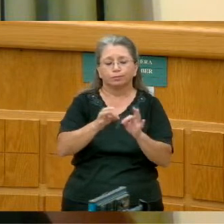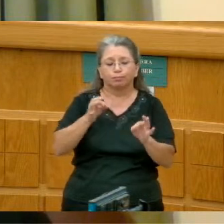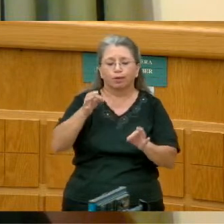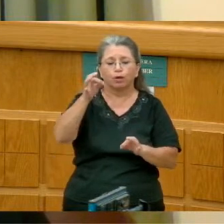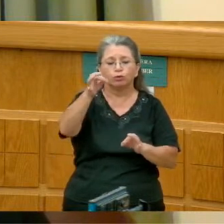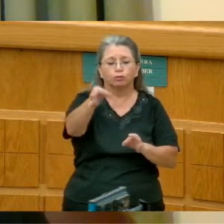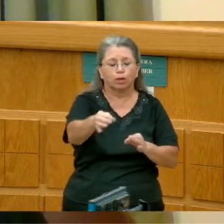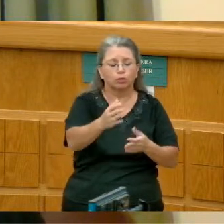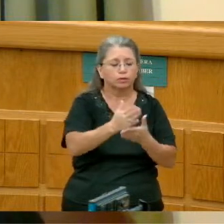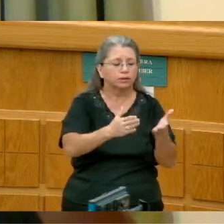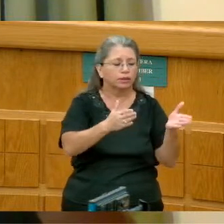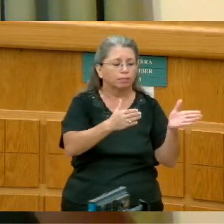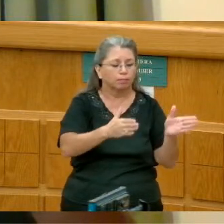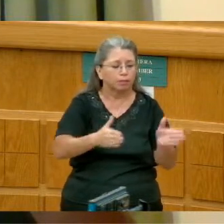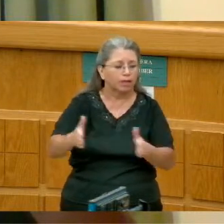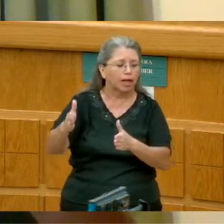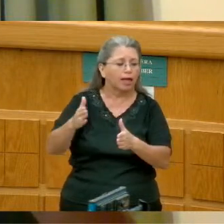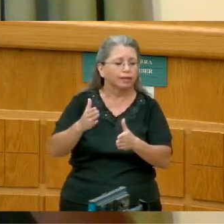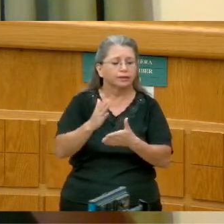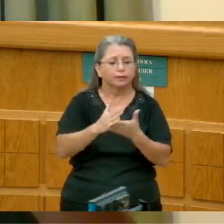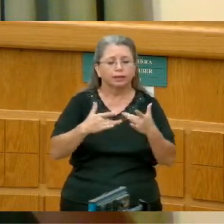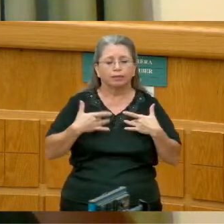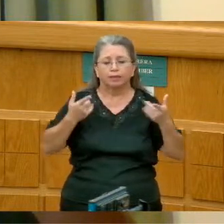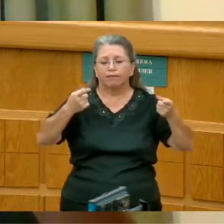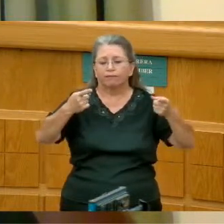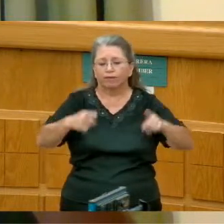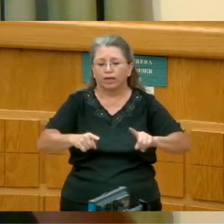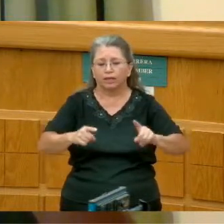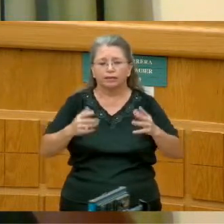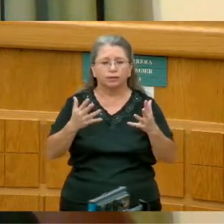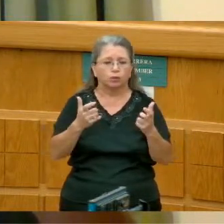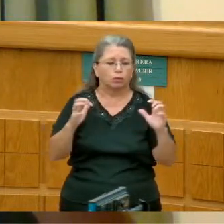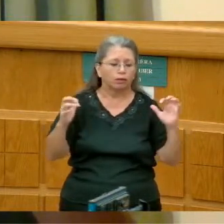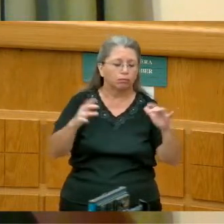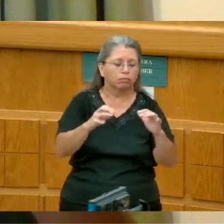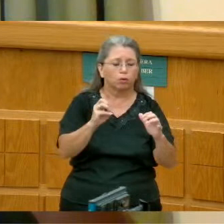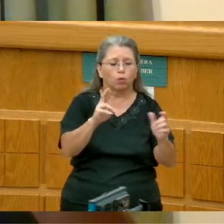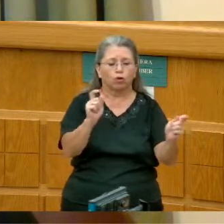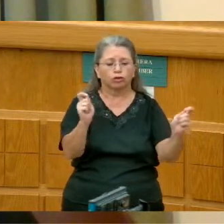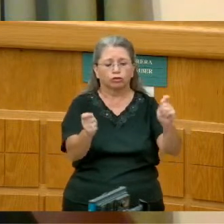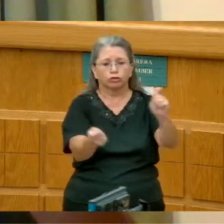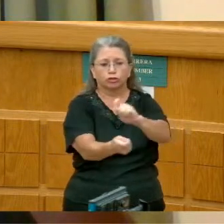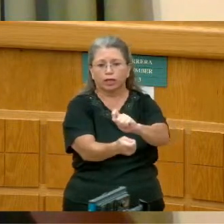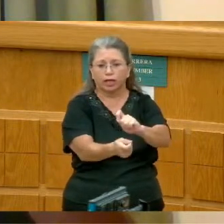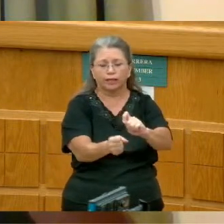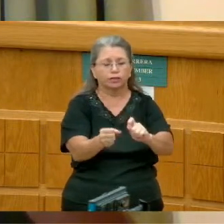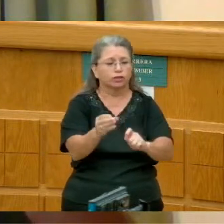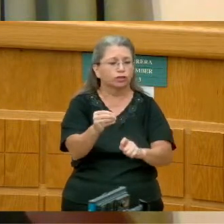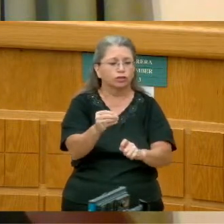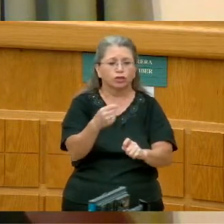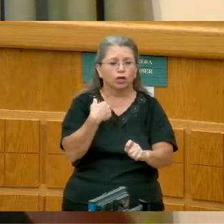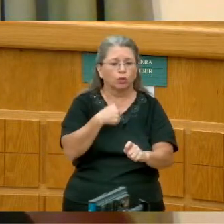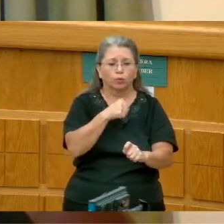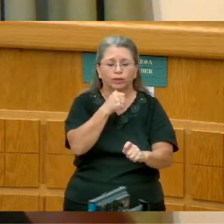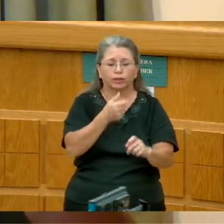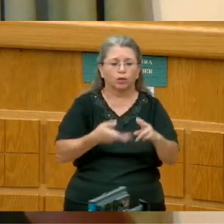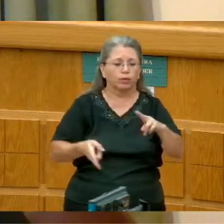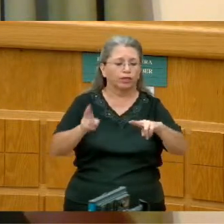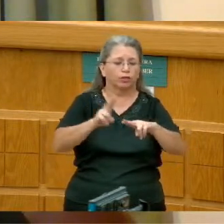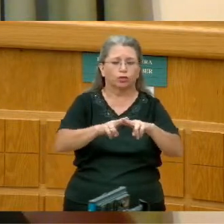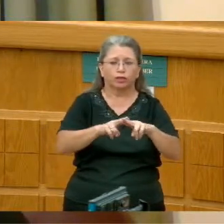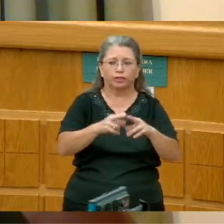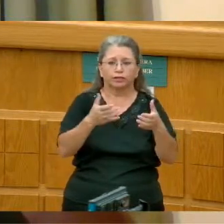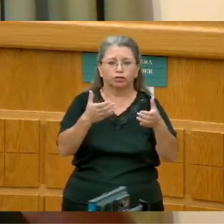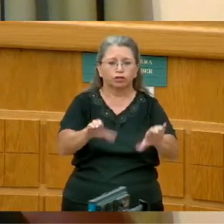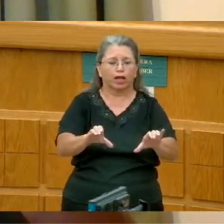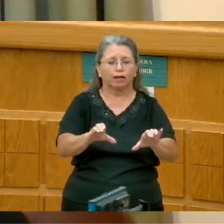our events that we're all wanting to go to, or modify them in such a way as to not increase our chances of